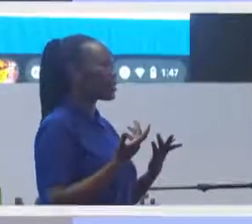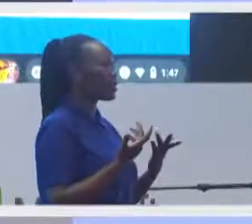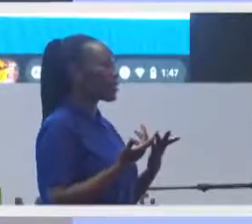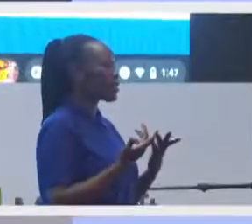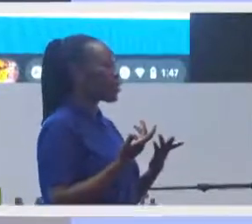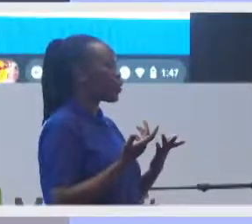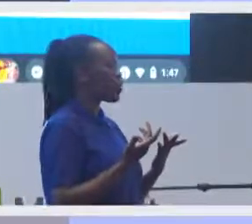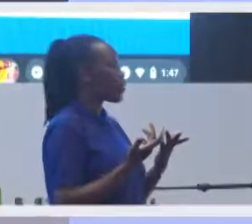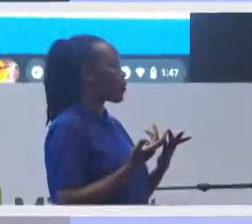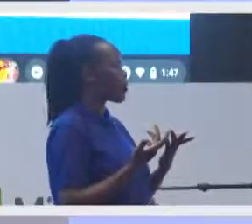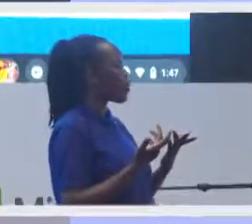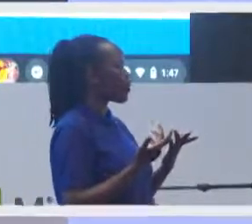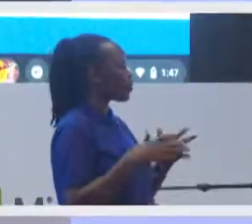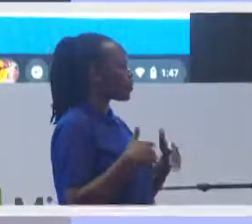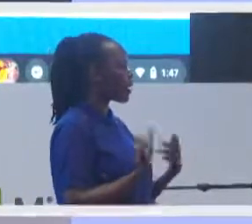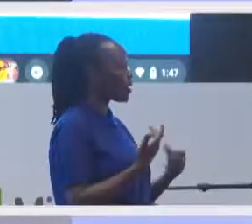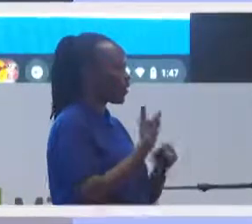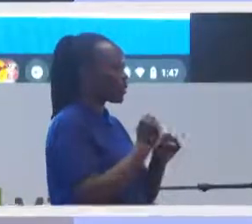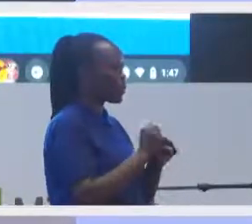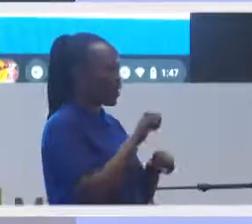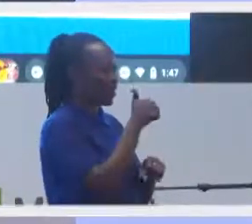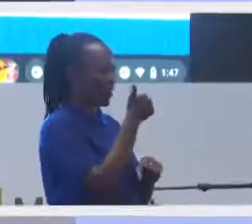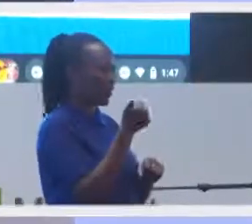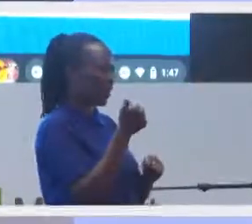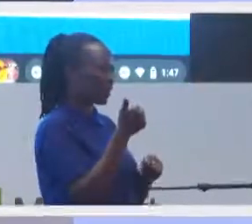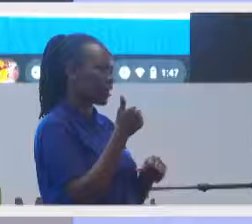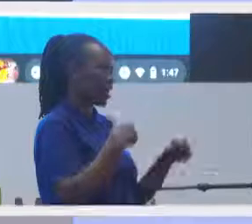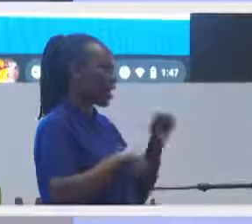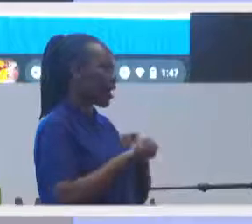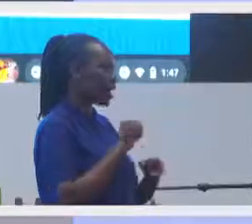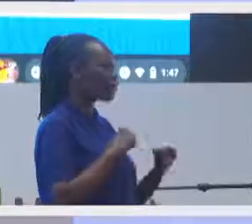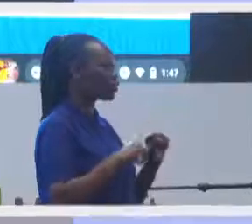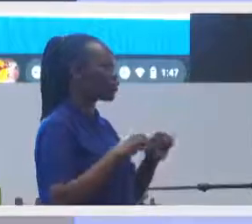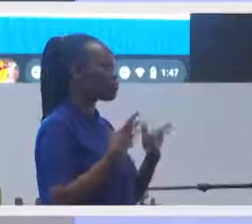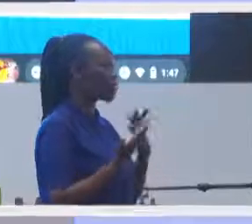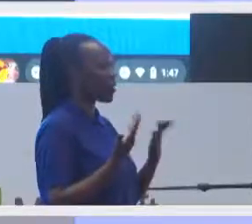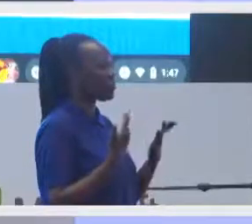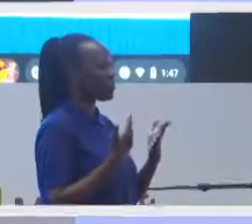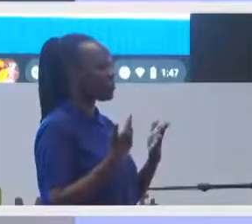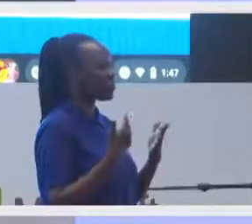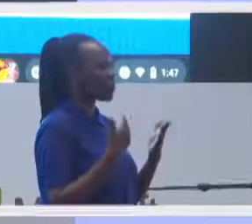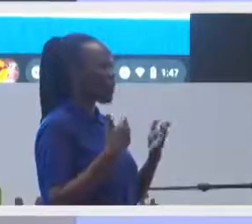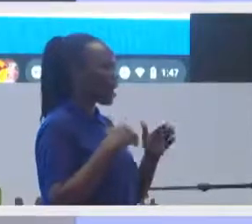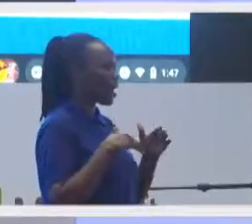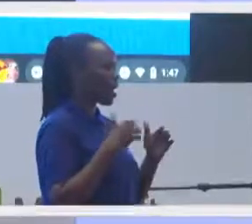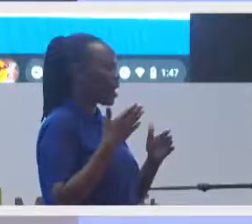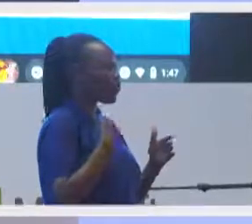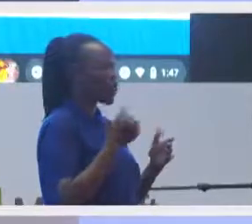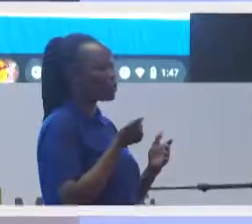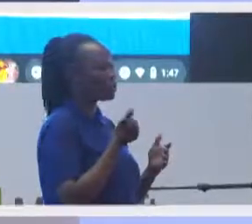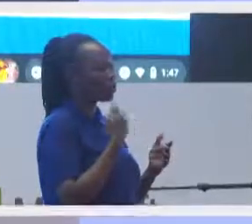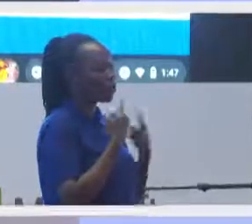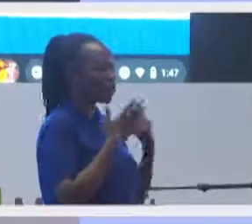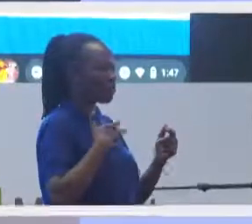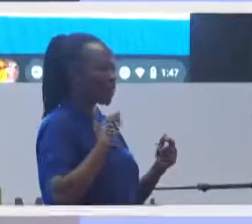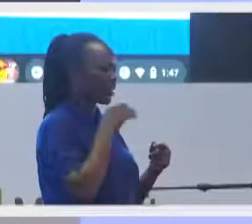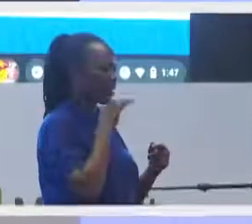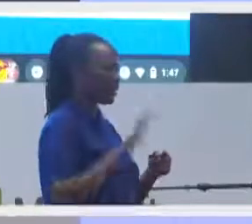I want to create another action block. So let's say that I'm giving that to my son. And I want to have an important,